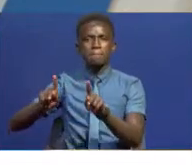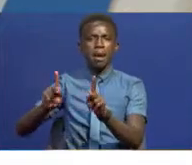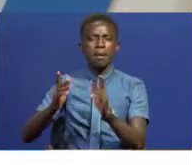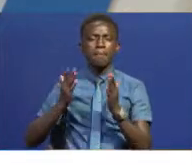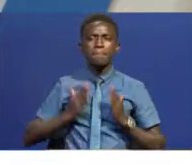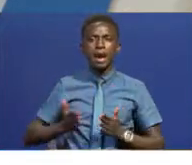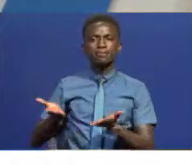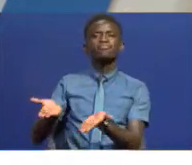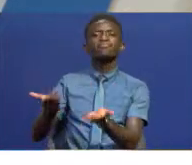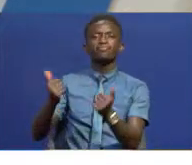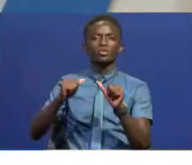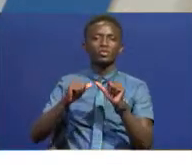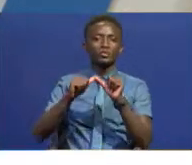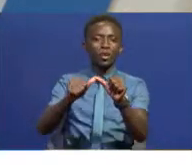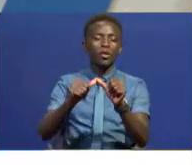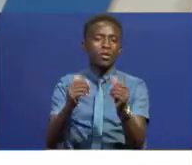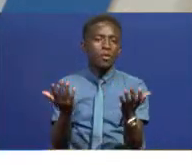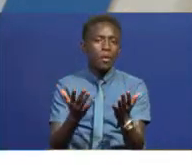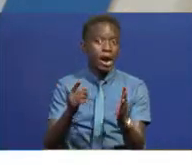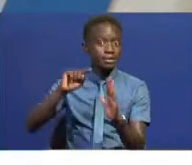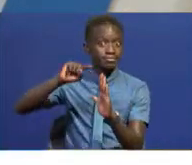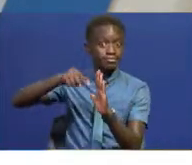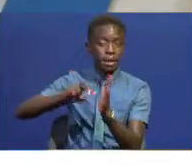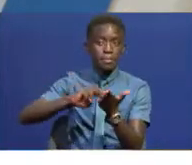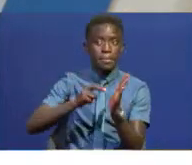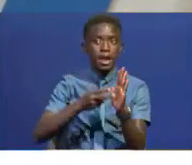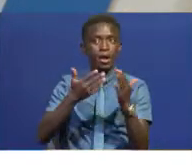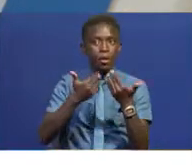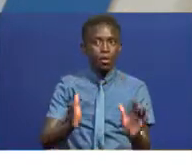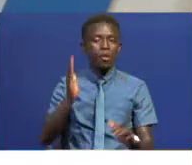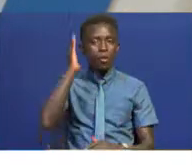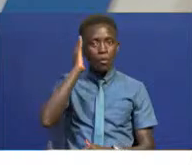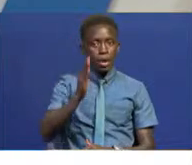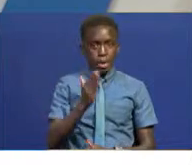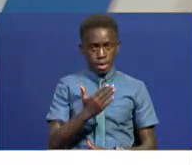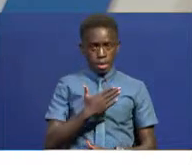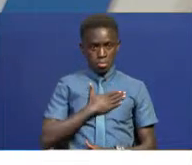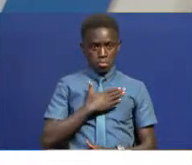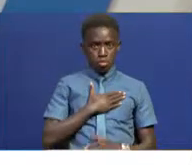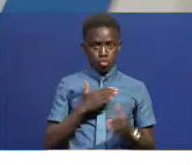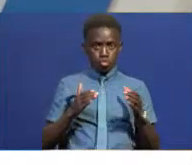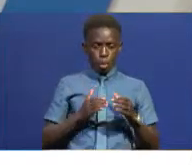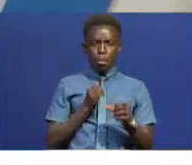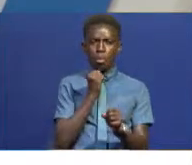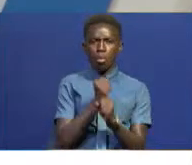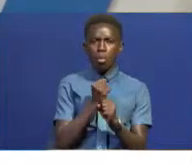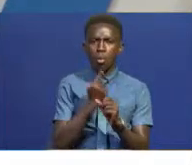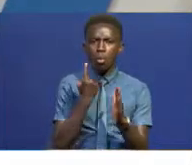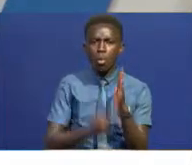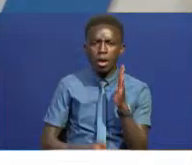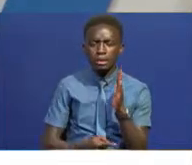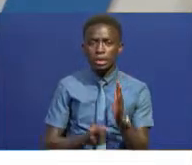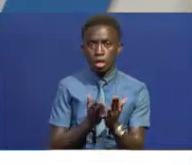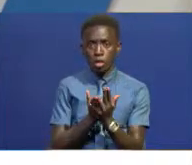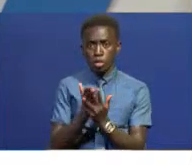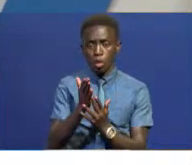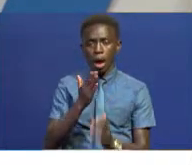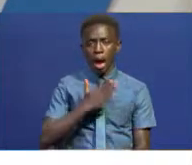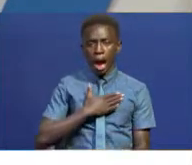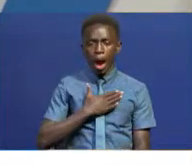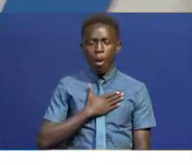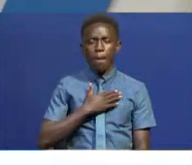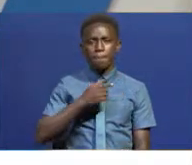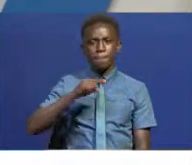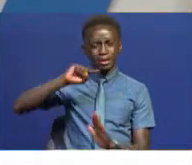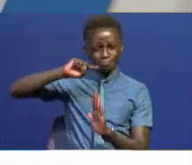mining, and therefore they are going to lose. And what we are doing is to ensure that through our mining police unit,